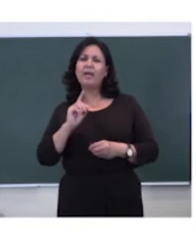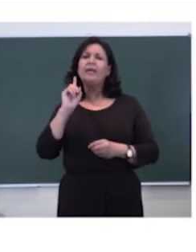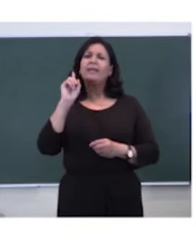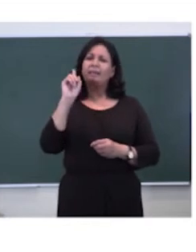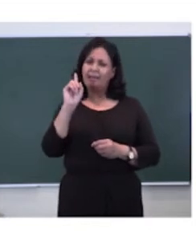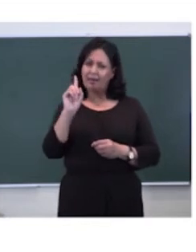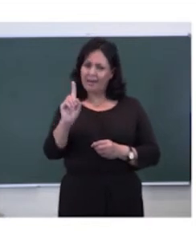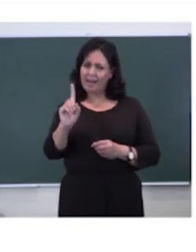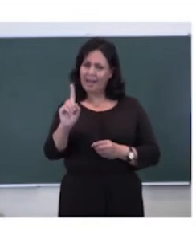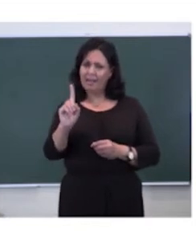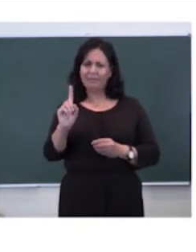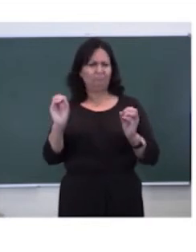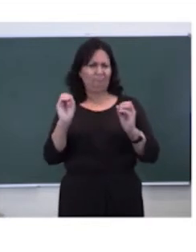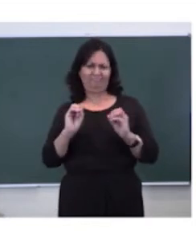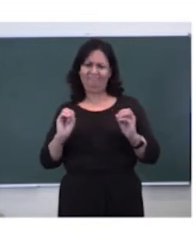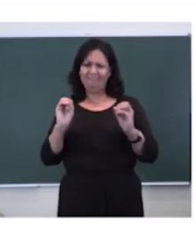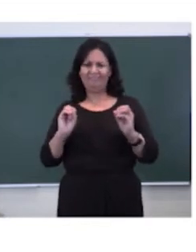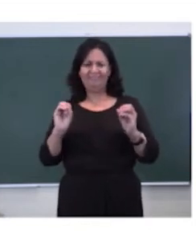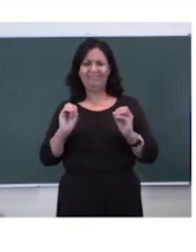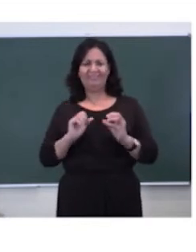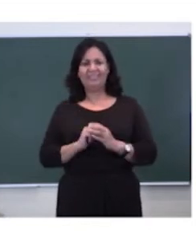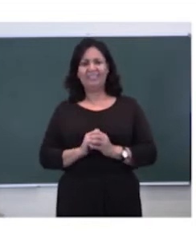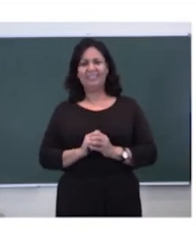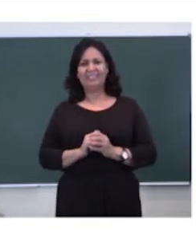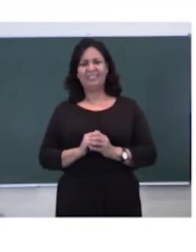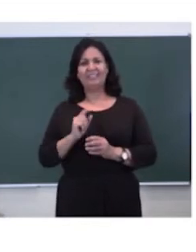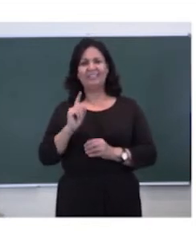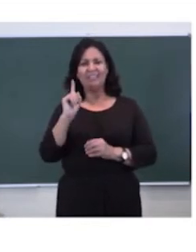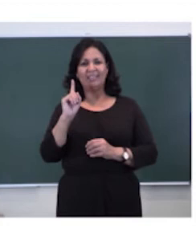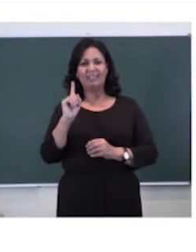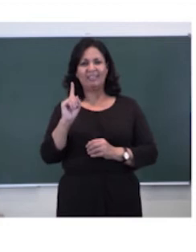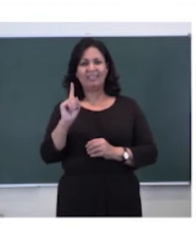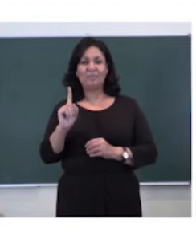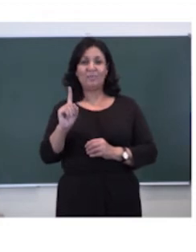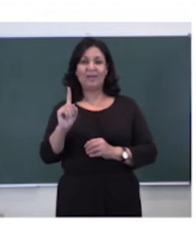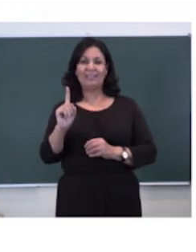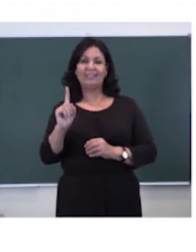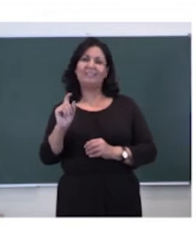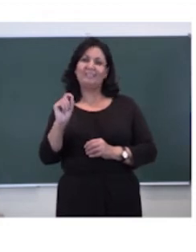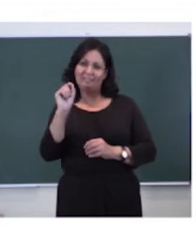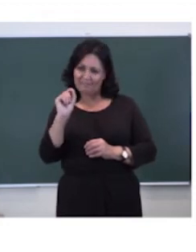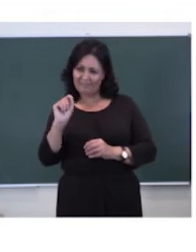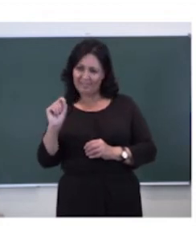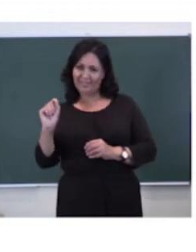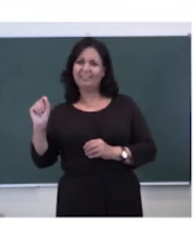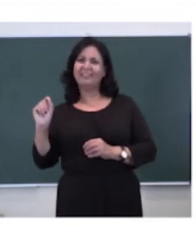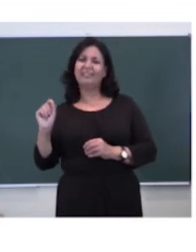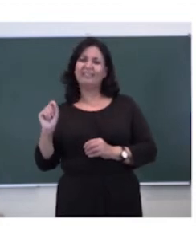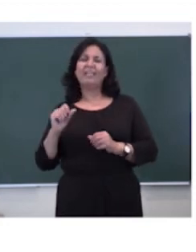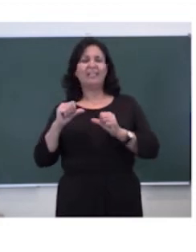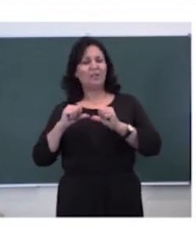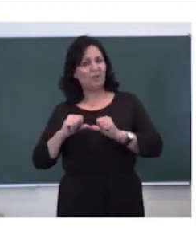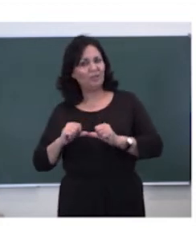1 is missing. So, I would like you to please fill in that number 1, and then we can continue